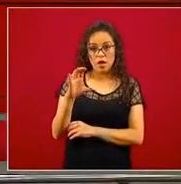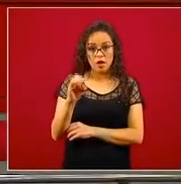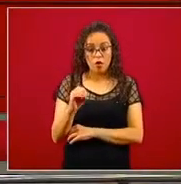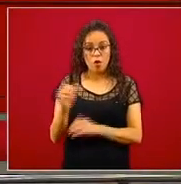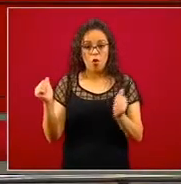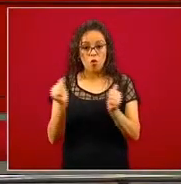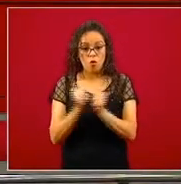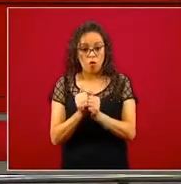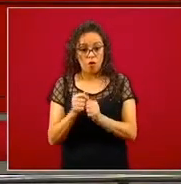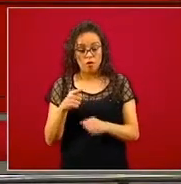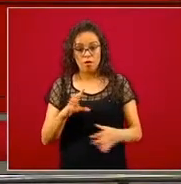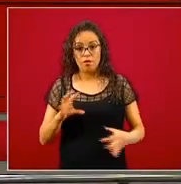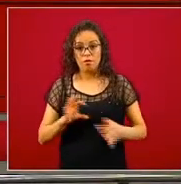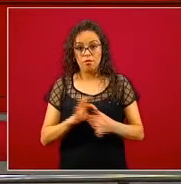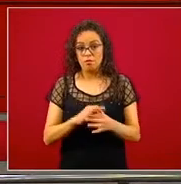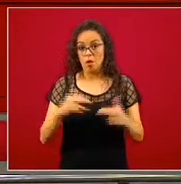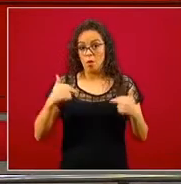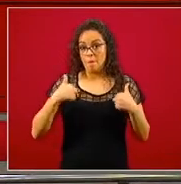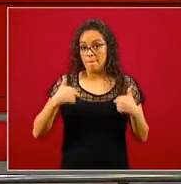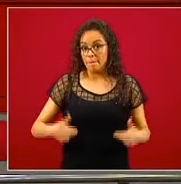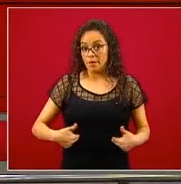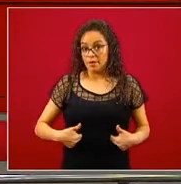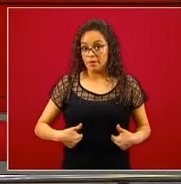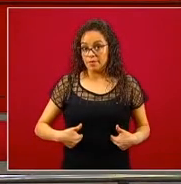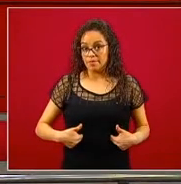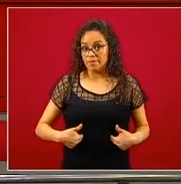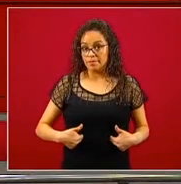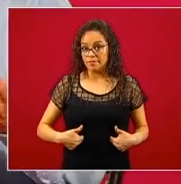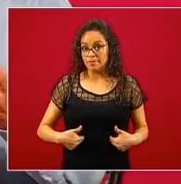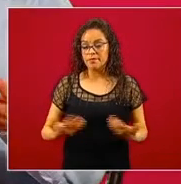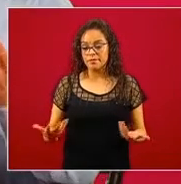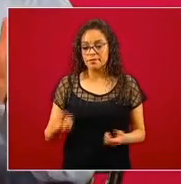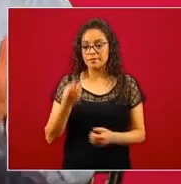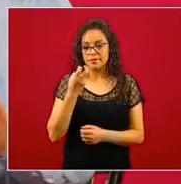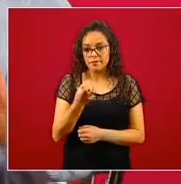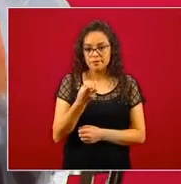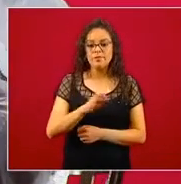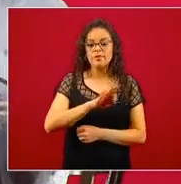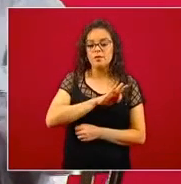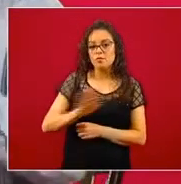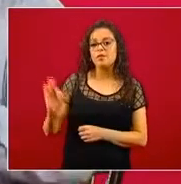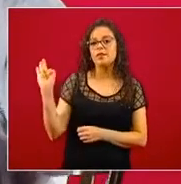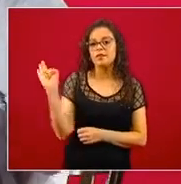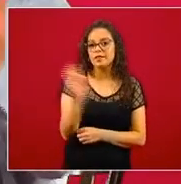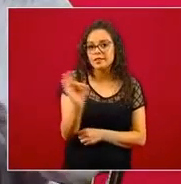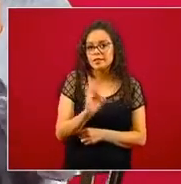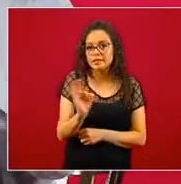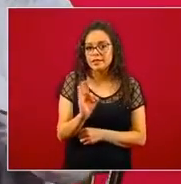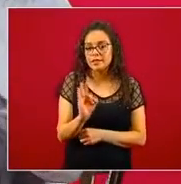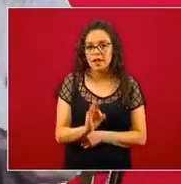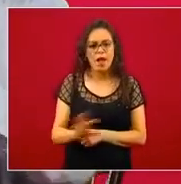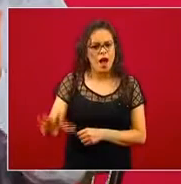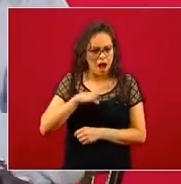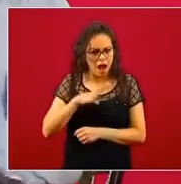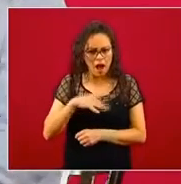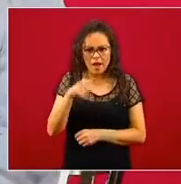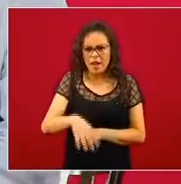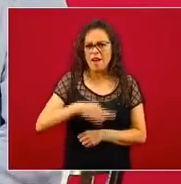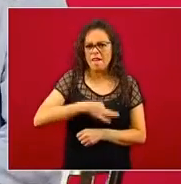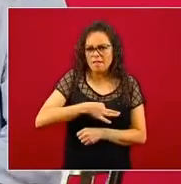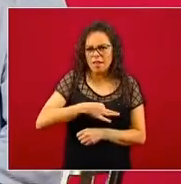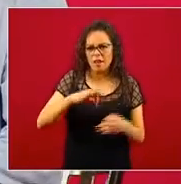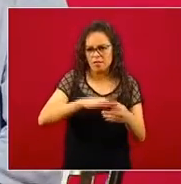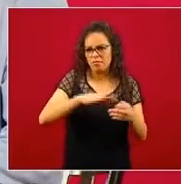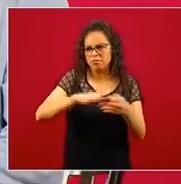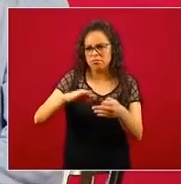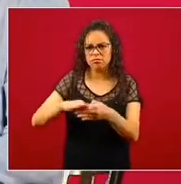human population, this would depend upon immunity in a great deal. That's when we will have a condition where, in spite of